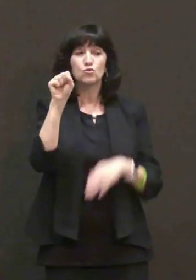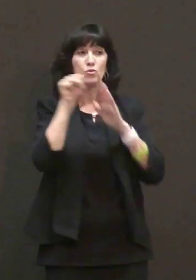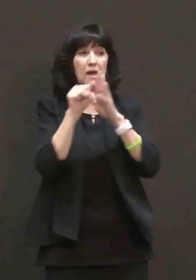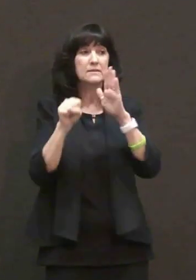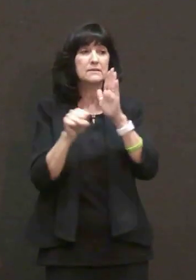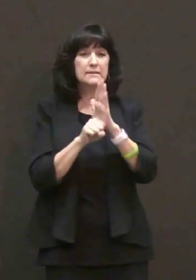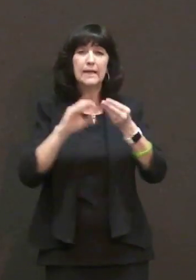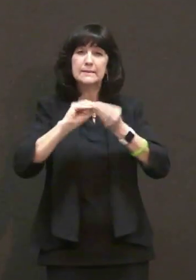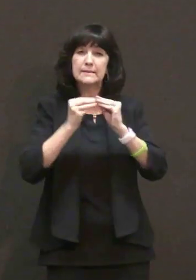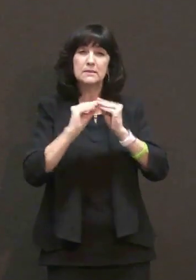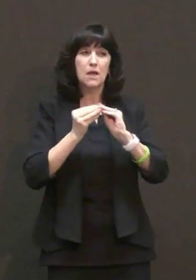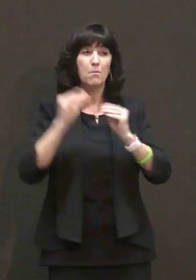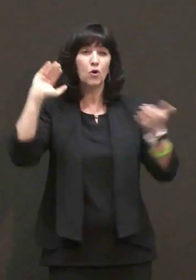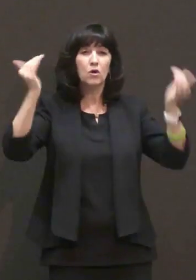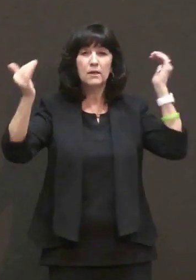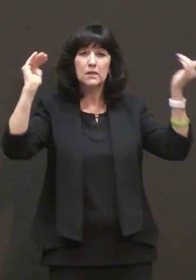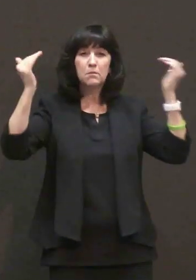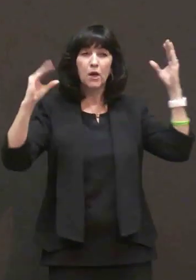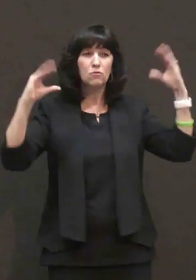Any insight into why that might be?